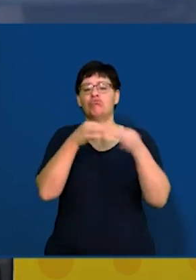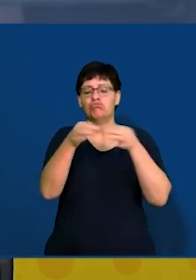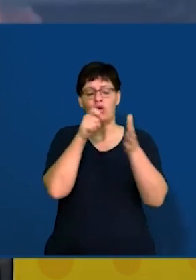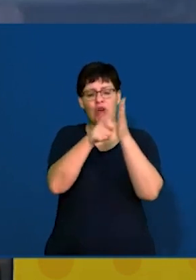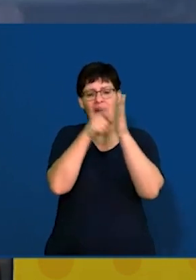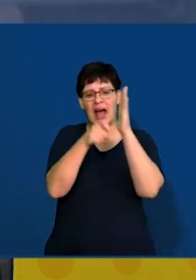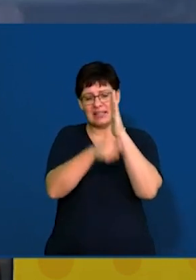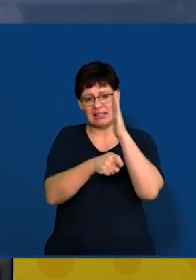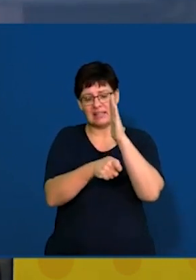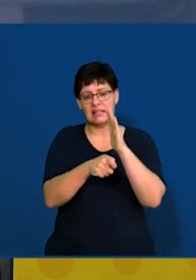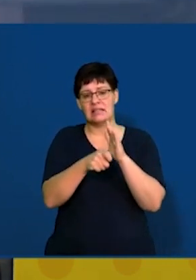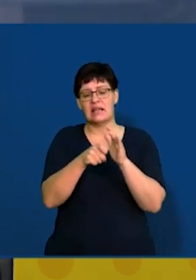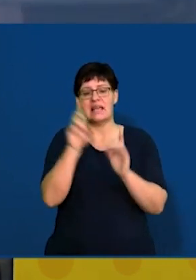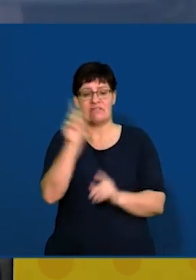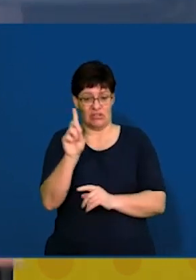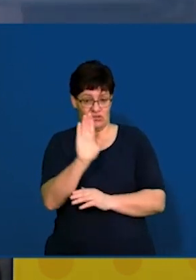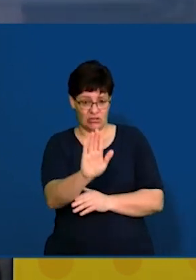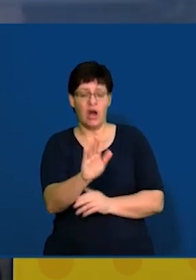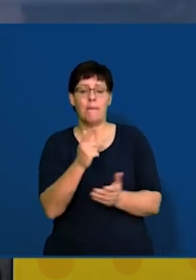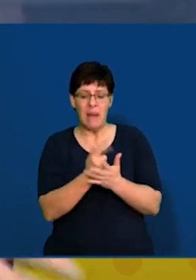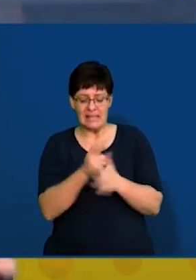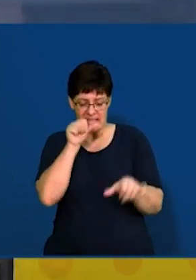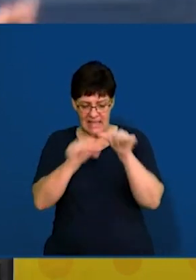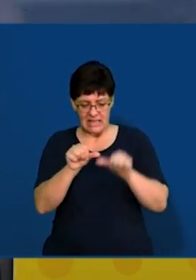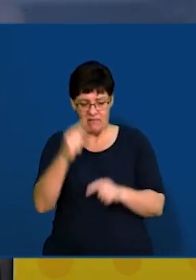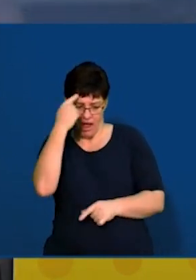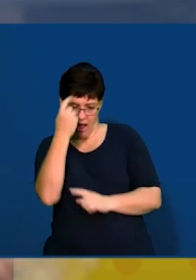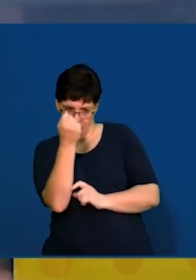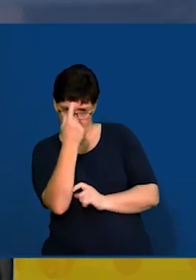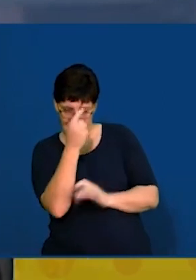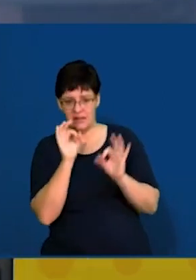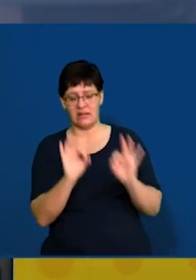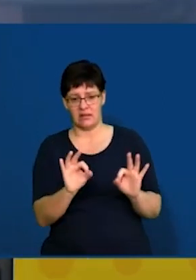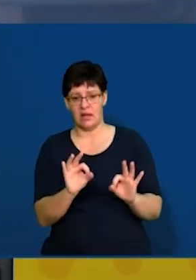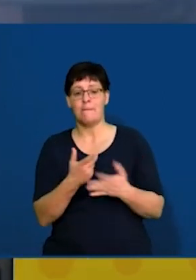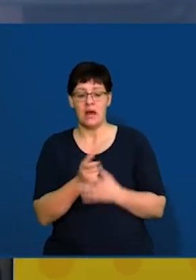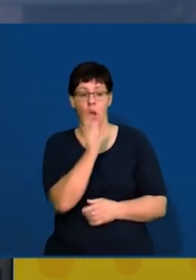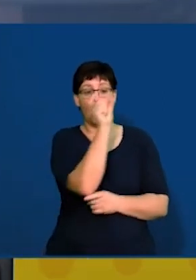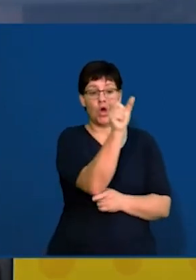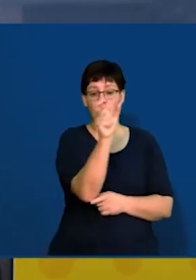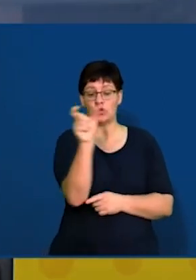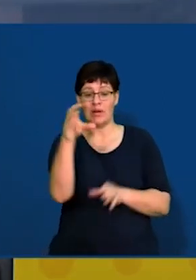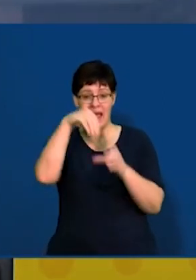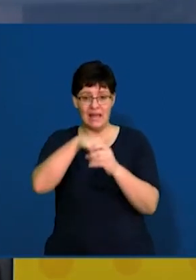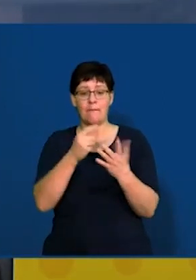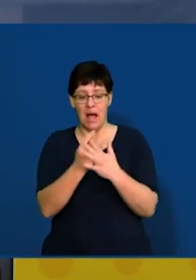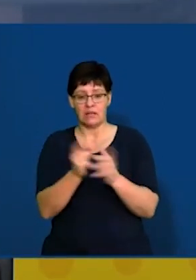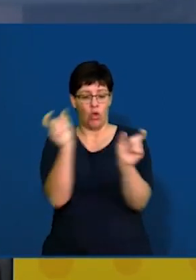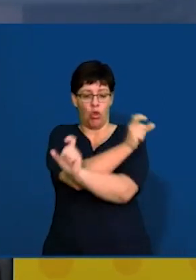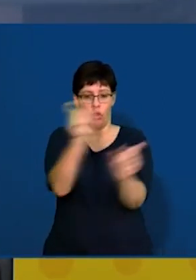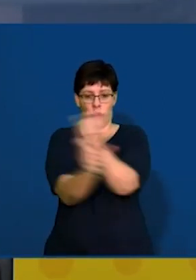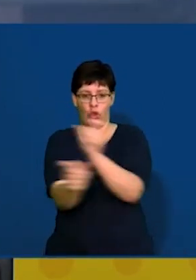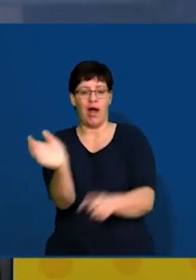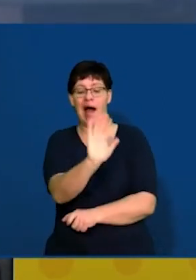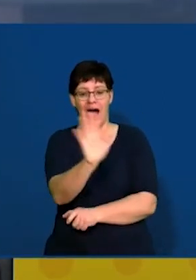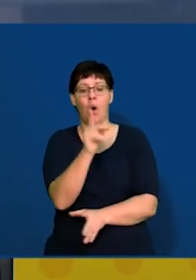it should make scientific sense. Not only do you have the keywords, put in the definition, but they must be in the right place to convey the